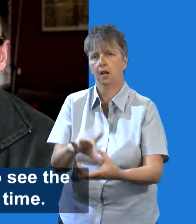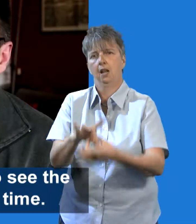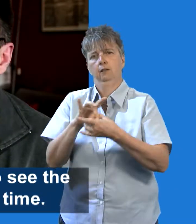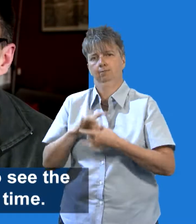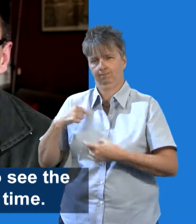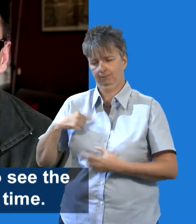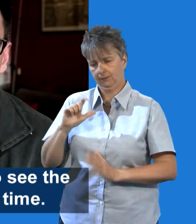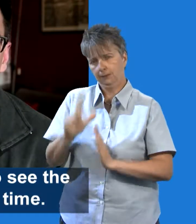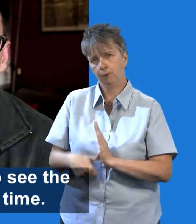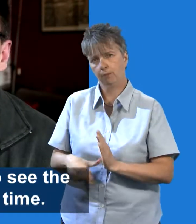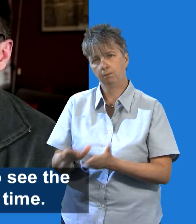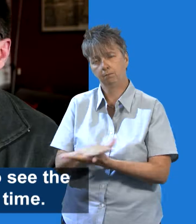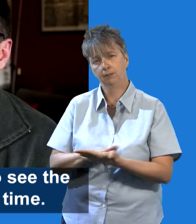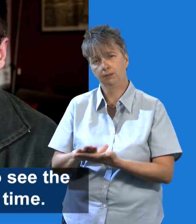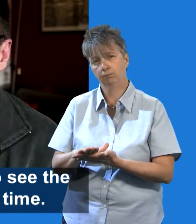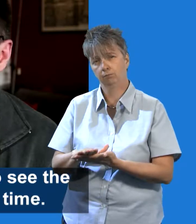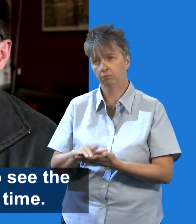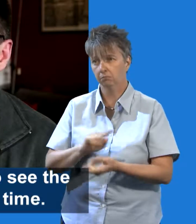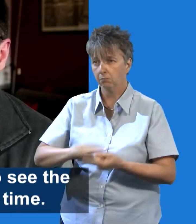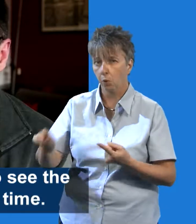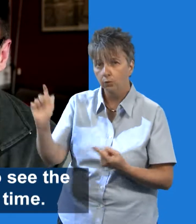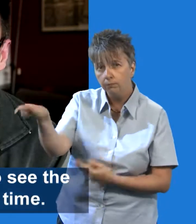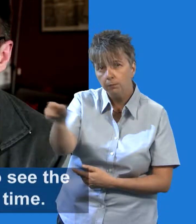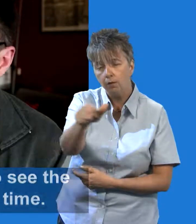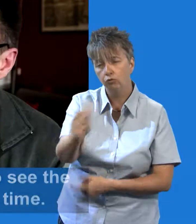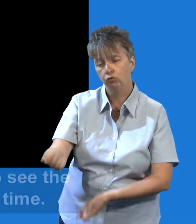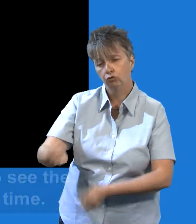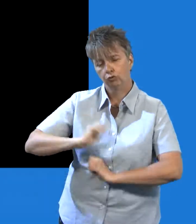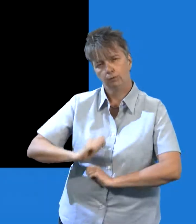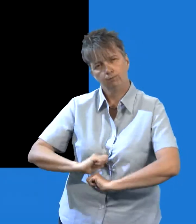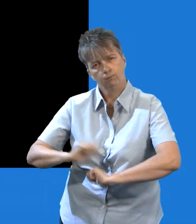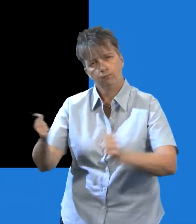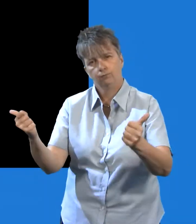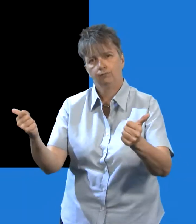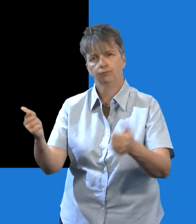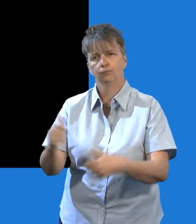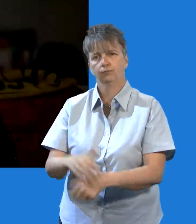being a disabled person is you get to see the best of people most of the time.